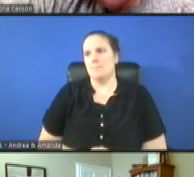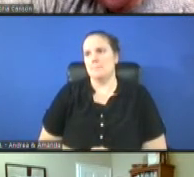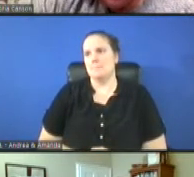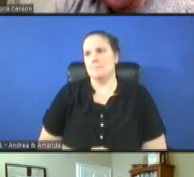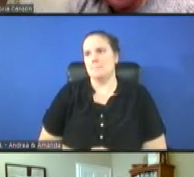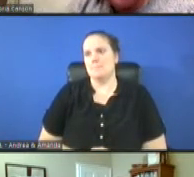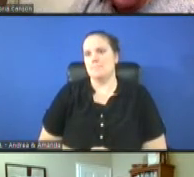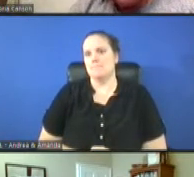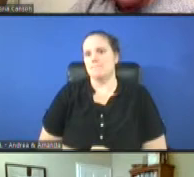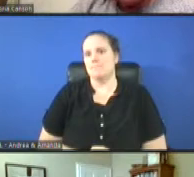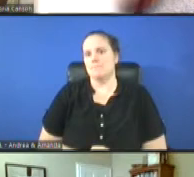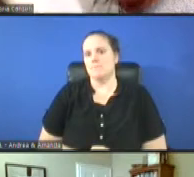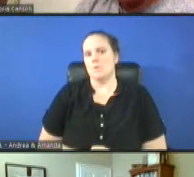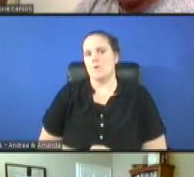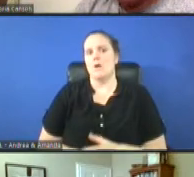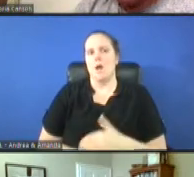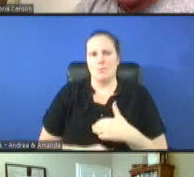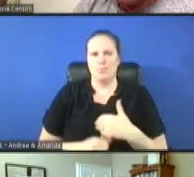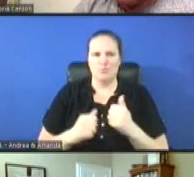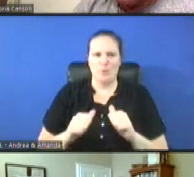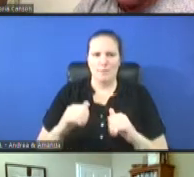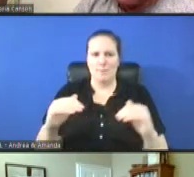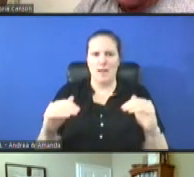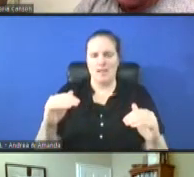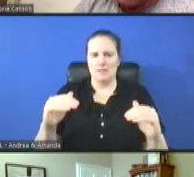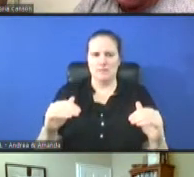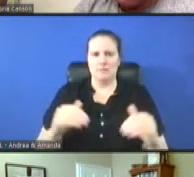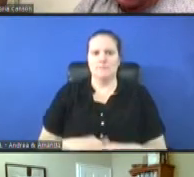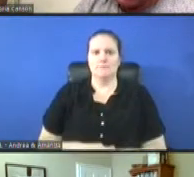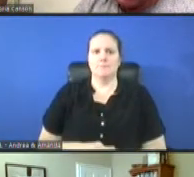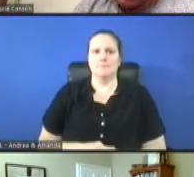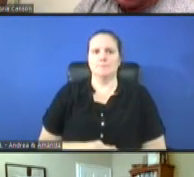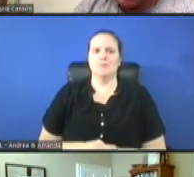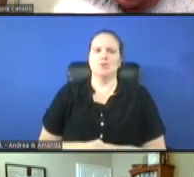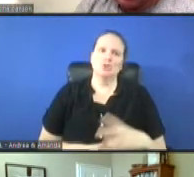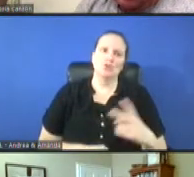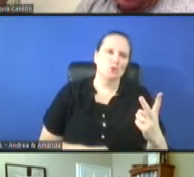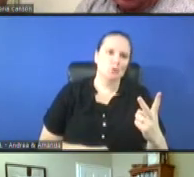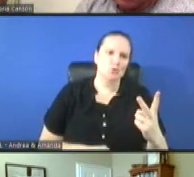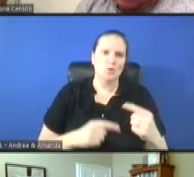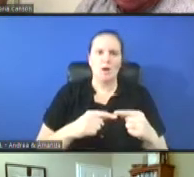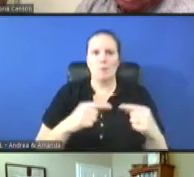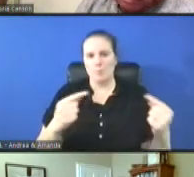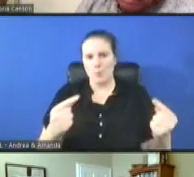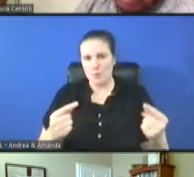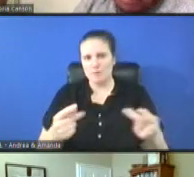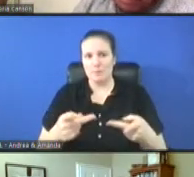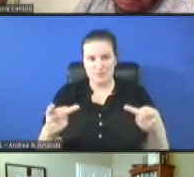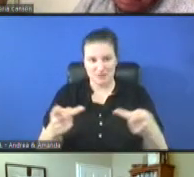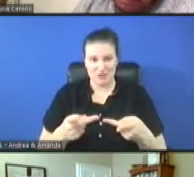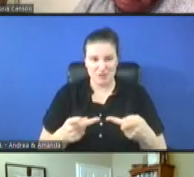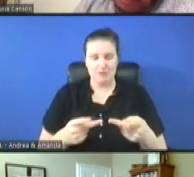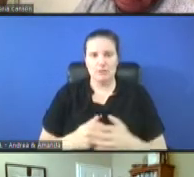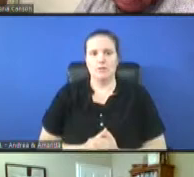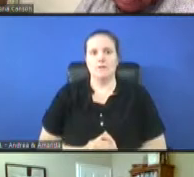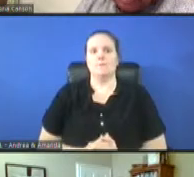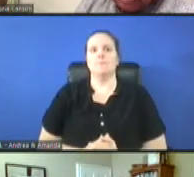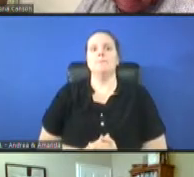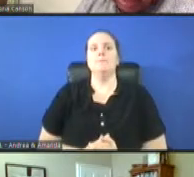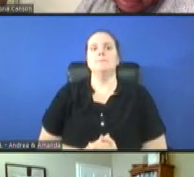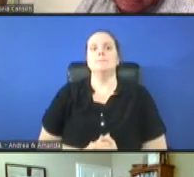and so I'm going to try to balance two kind of opposing positions here as quickly as I can.